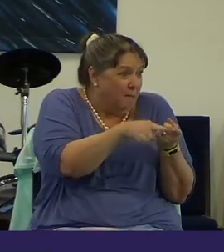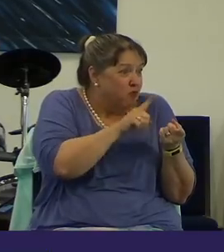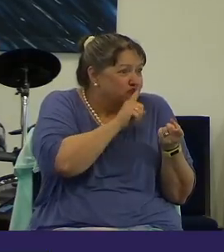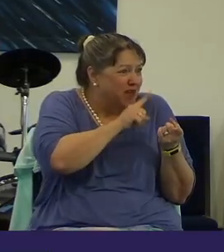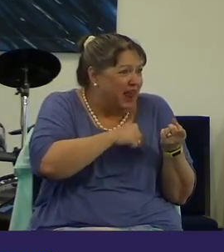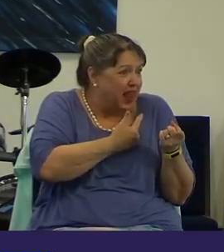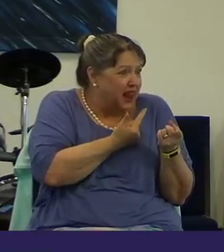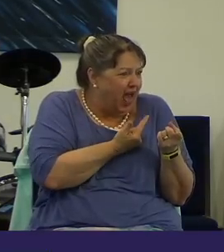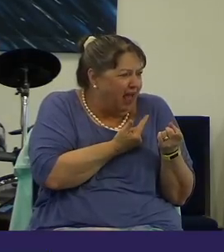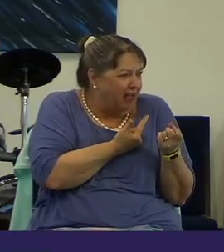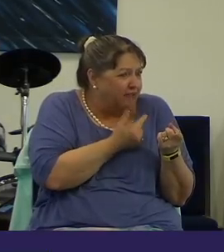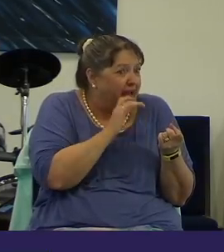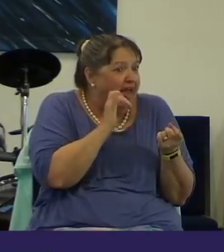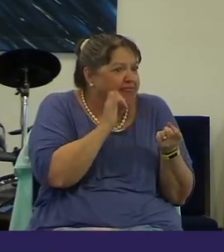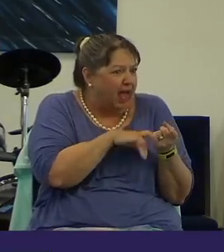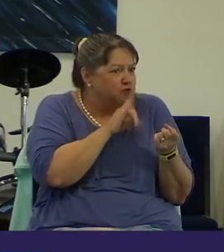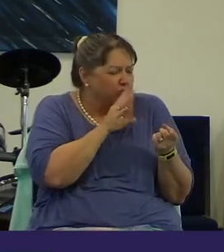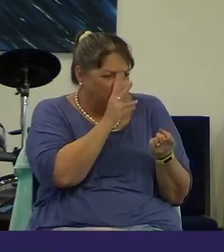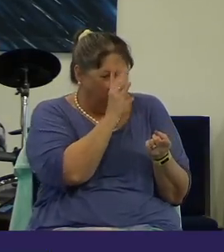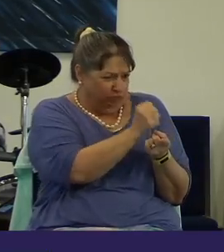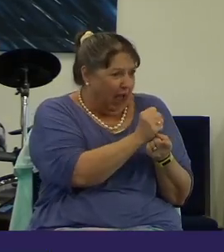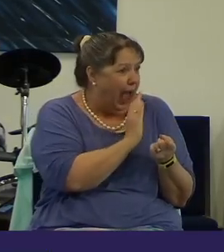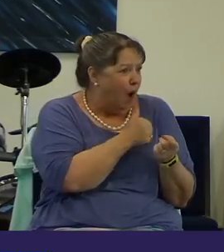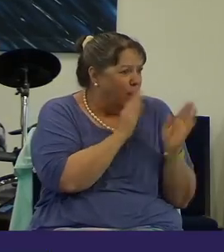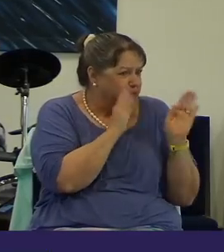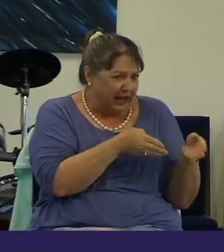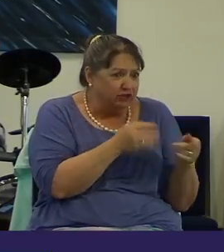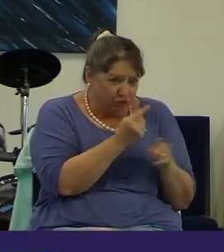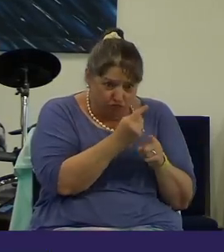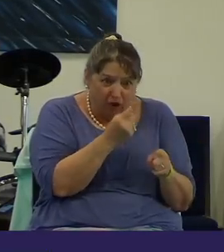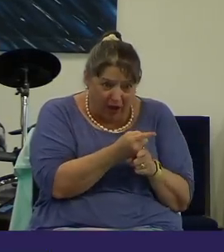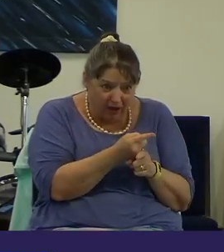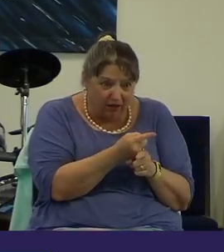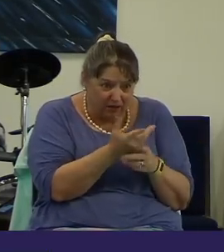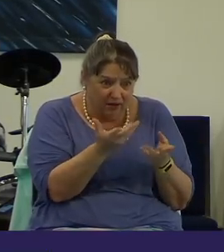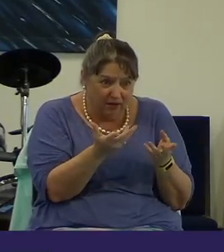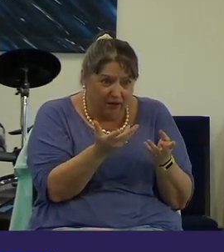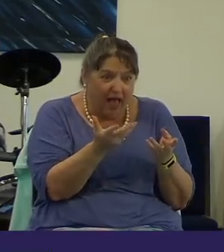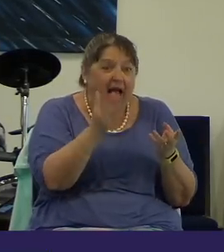Absolutely, it would get our attention, right? And I'm here to declare this morning that